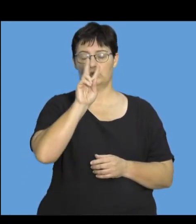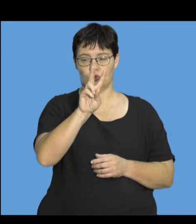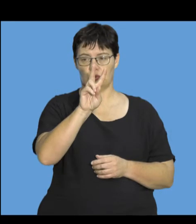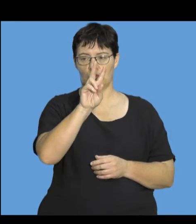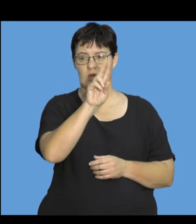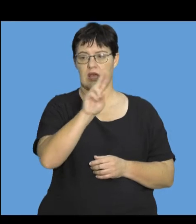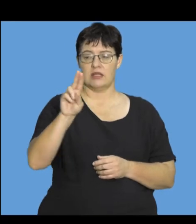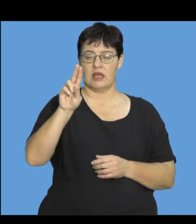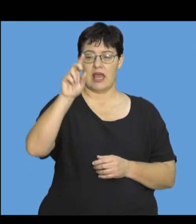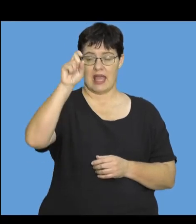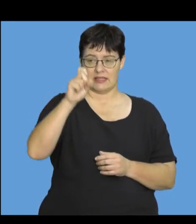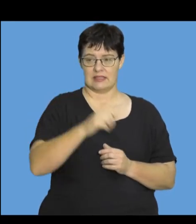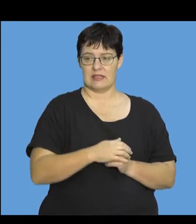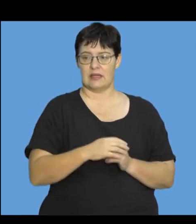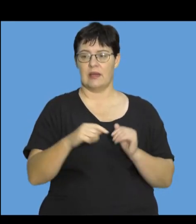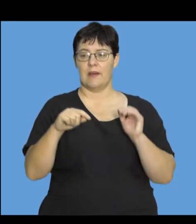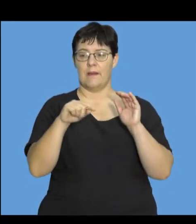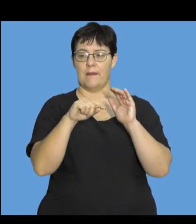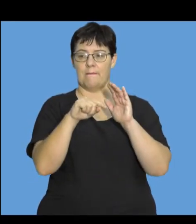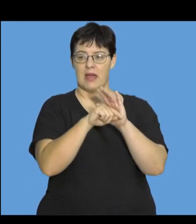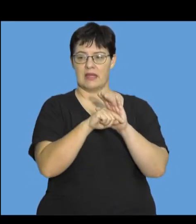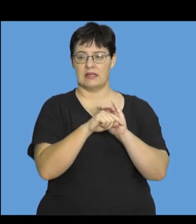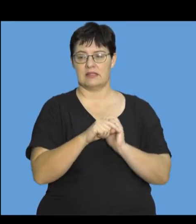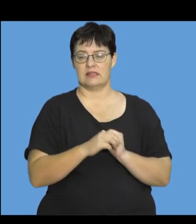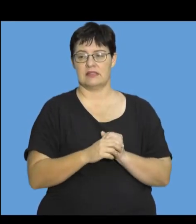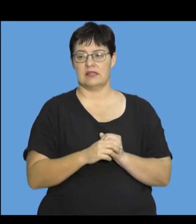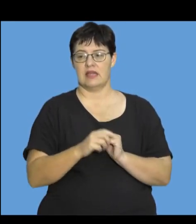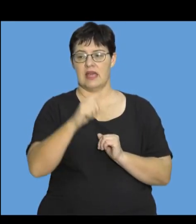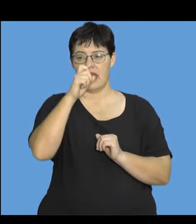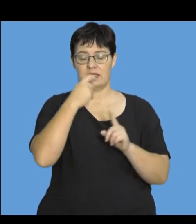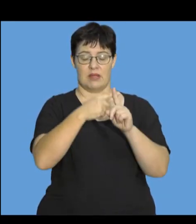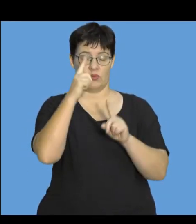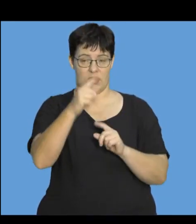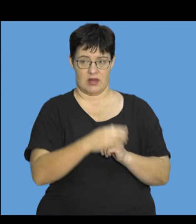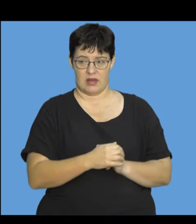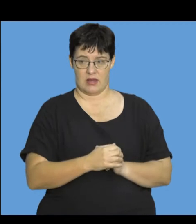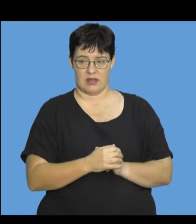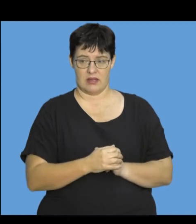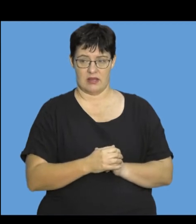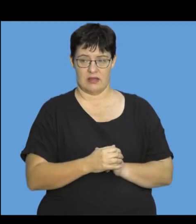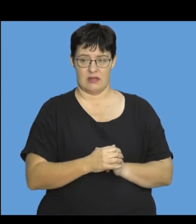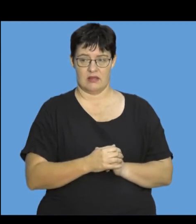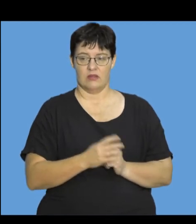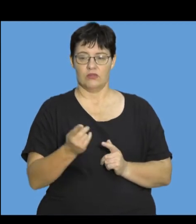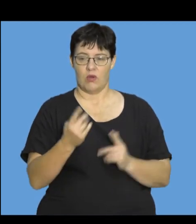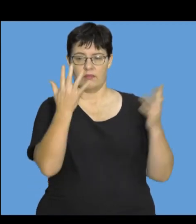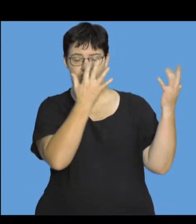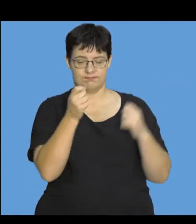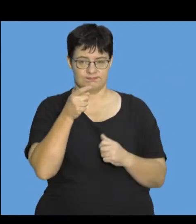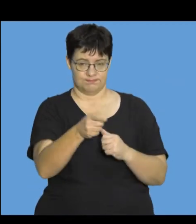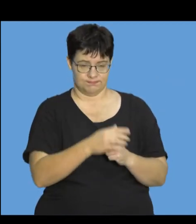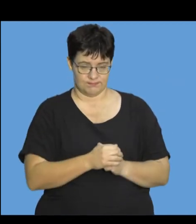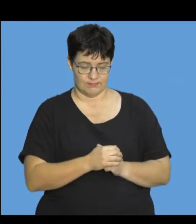the exponent of x minus x plus 1, right? And then you can then work out